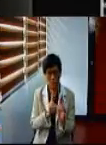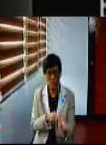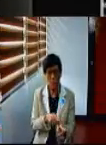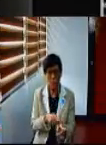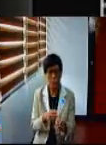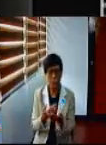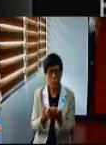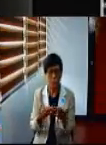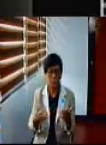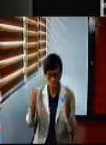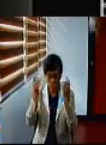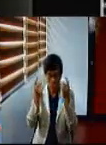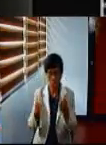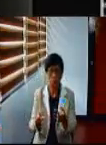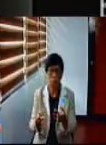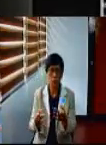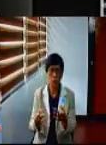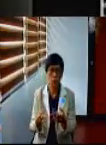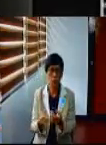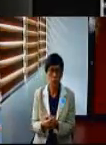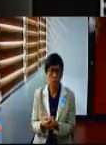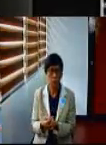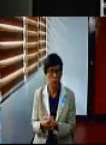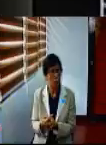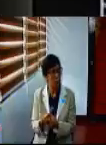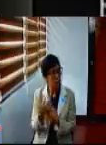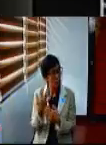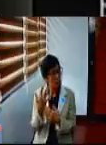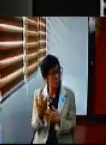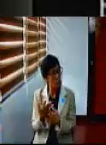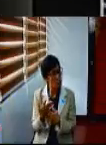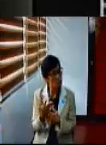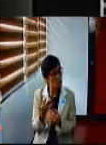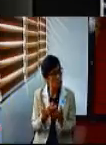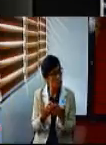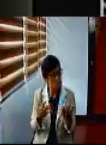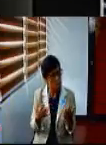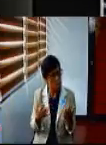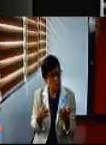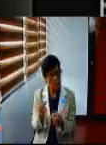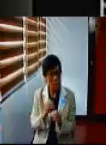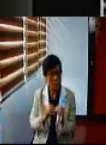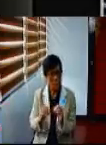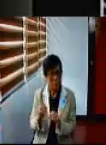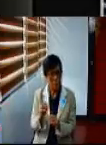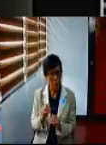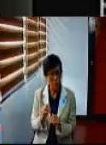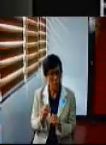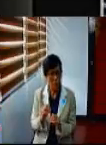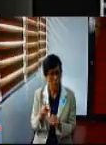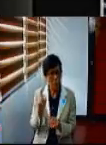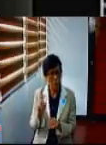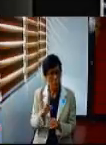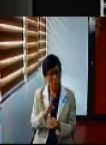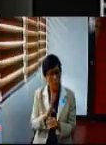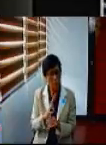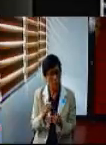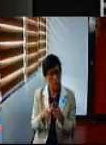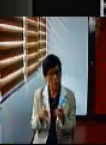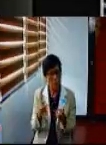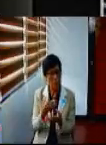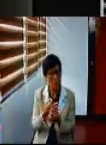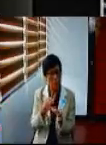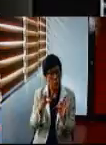these harms. If they're able to track these and incorporate that into their policies, well, then they should be fairly free